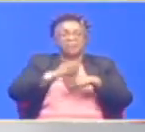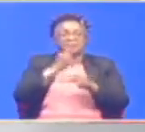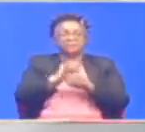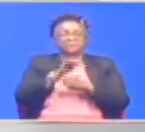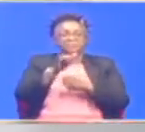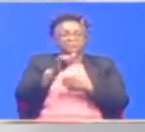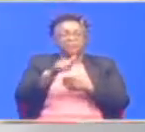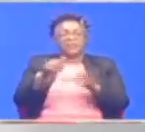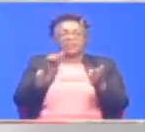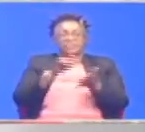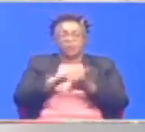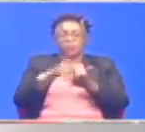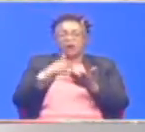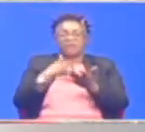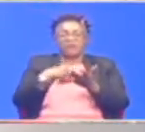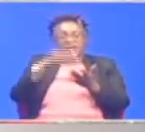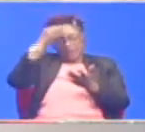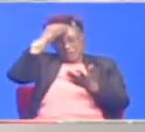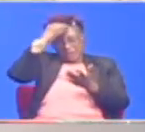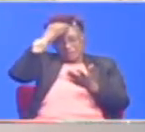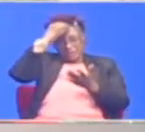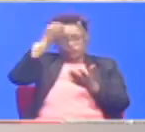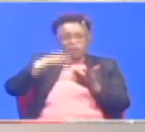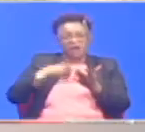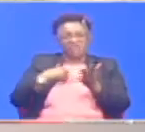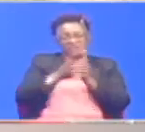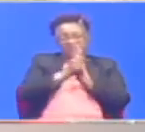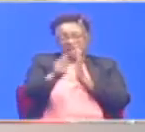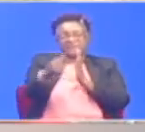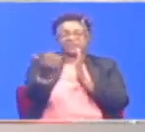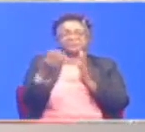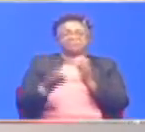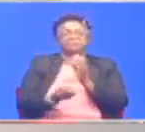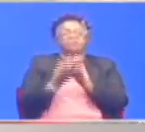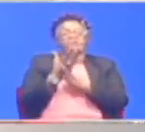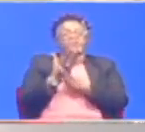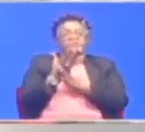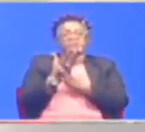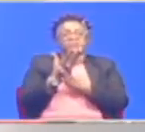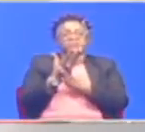that will also have an academy to develop talent.